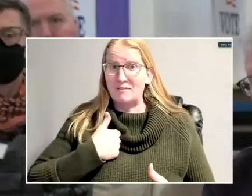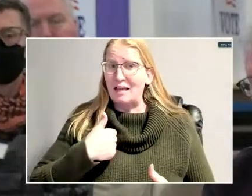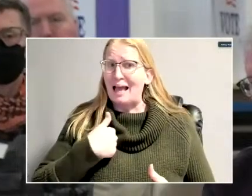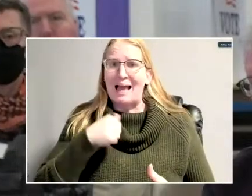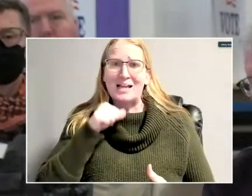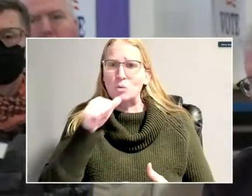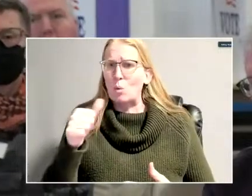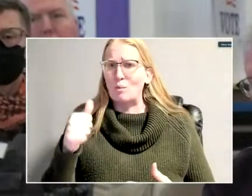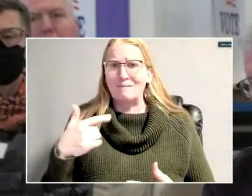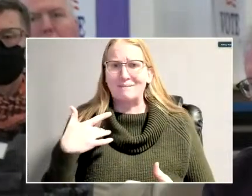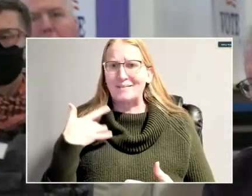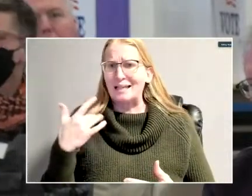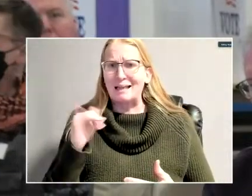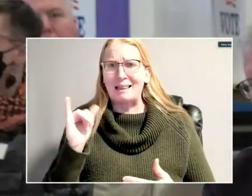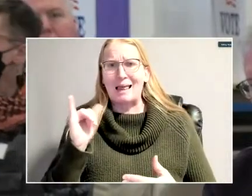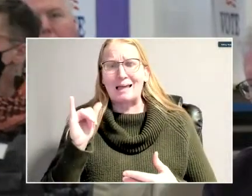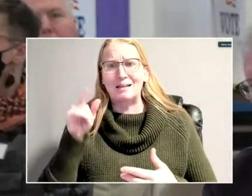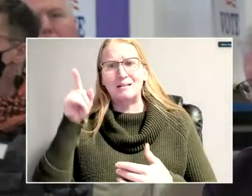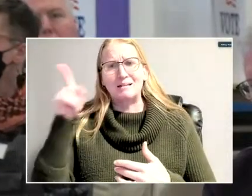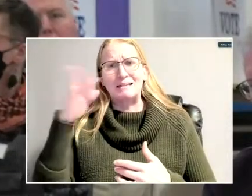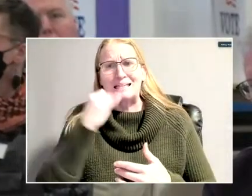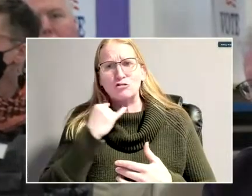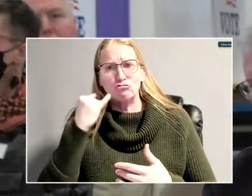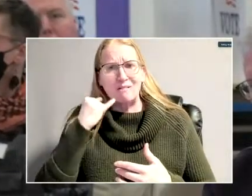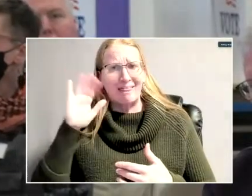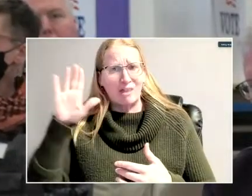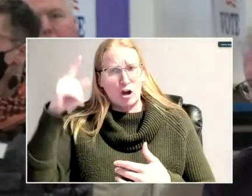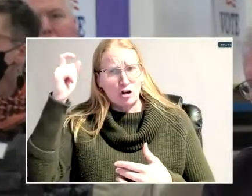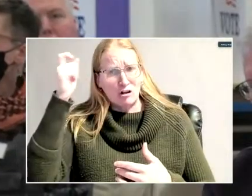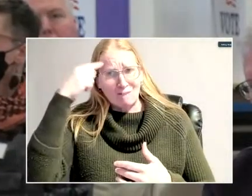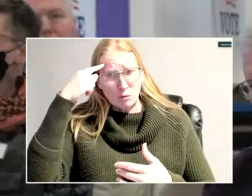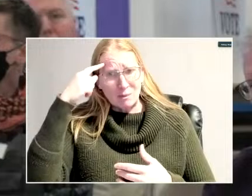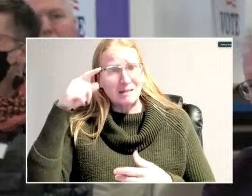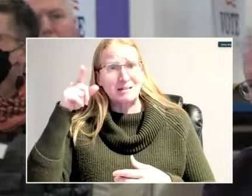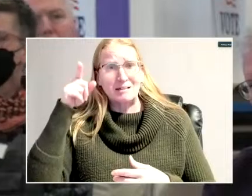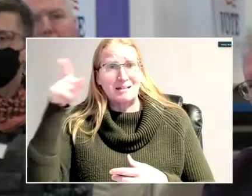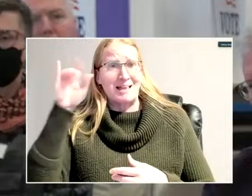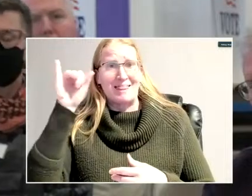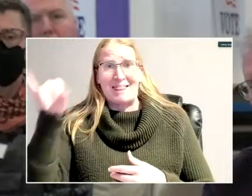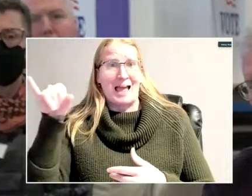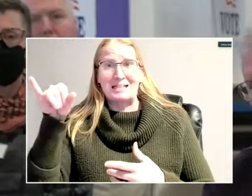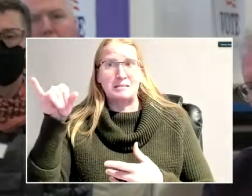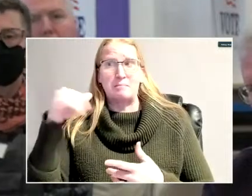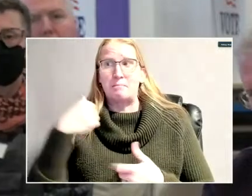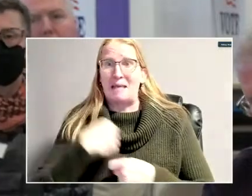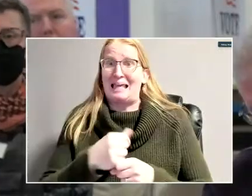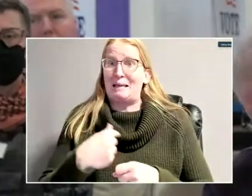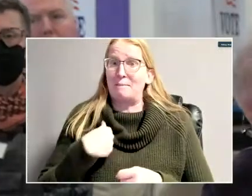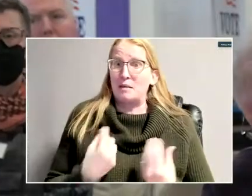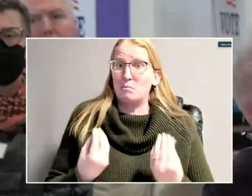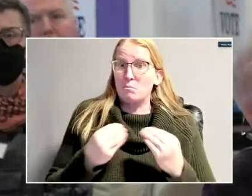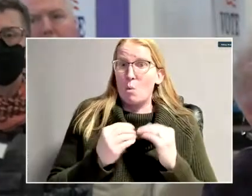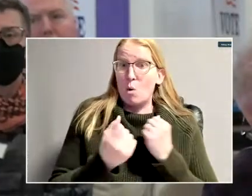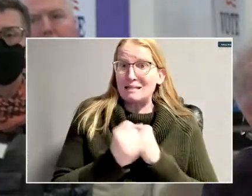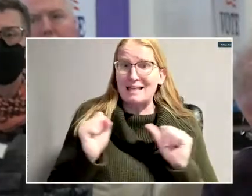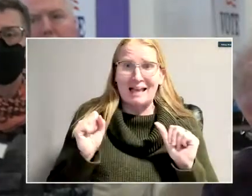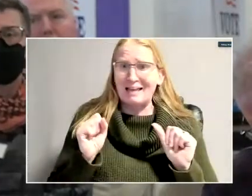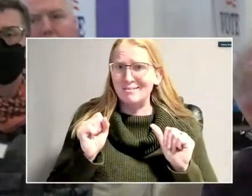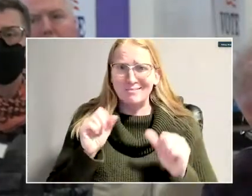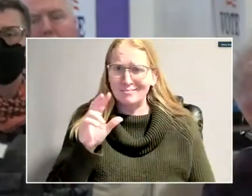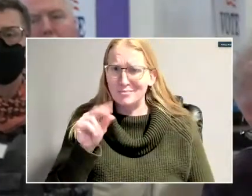conducted by the Israeli government are bringing me more safety and I